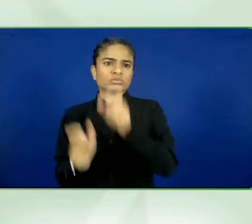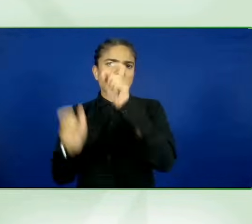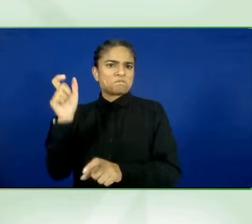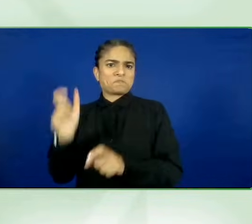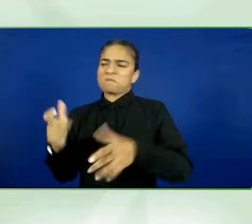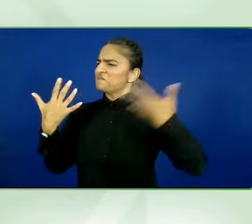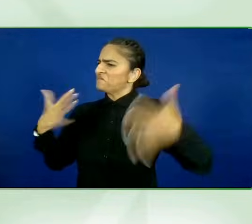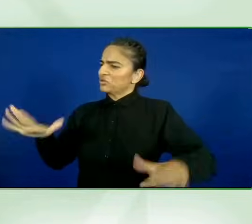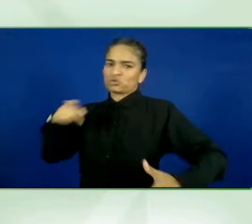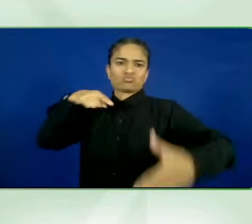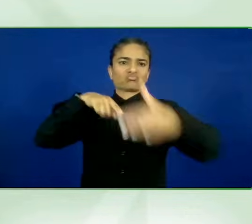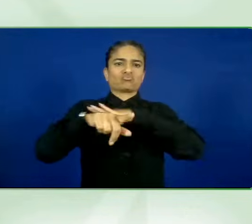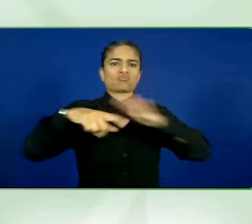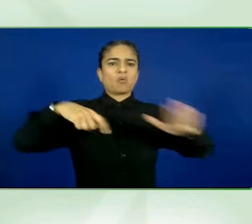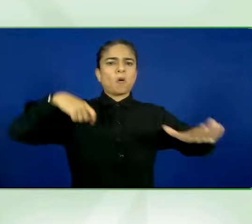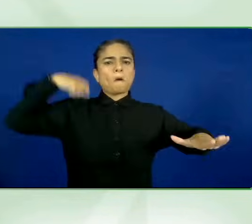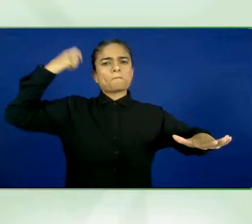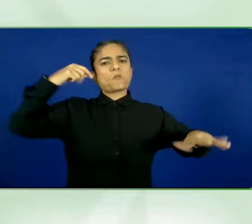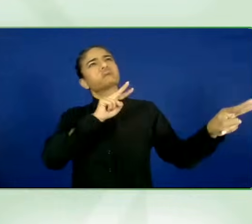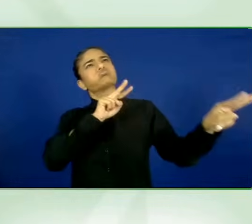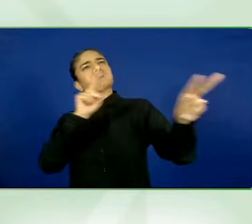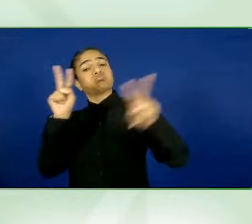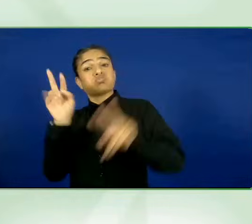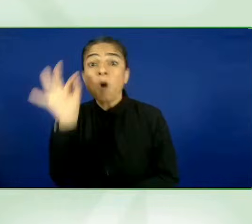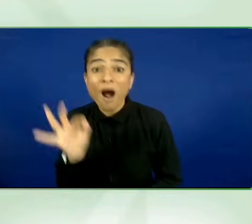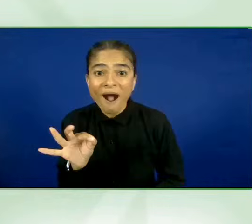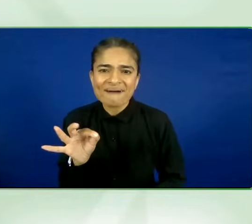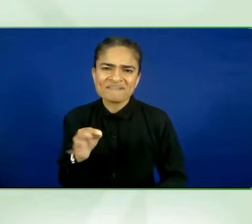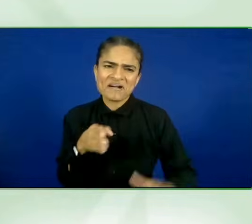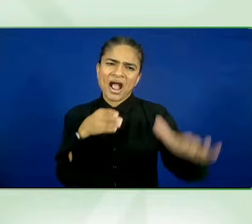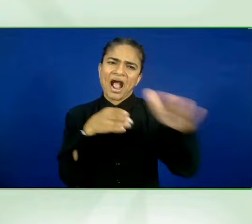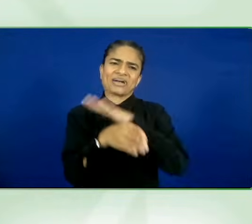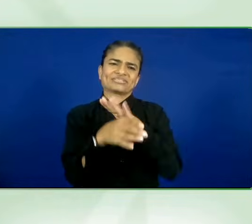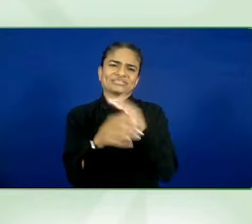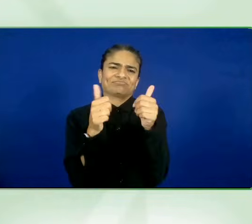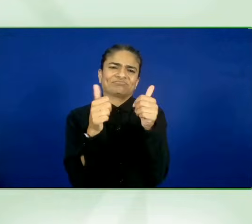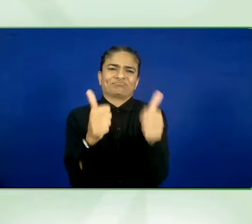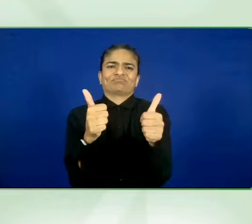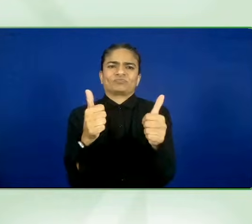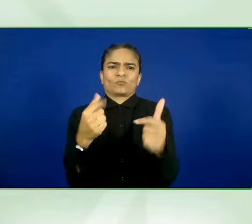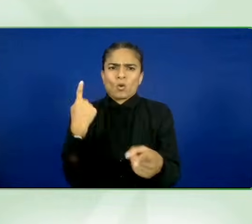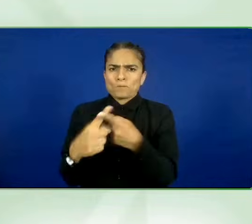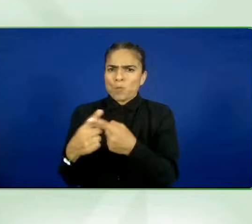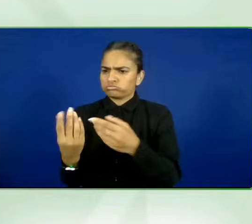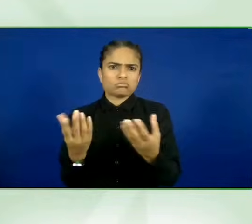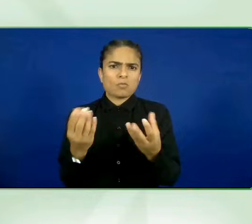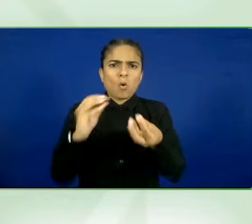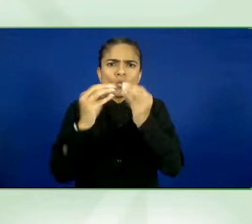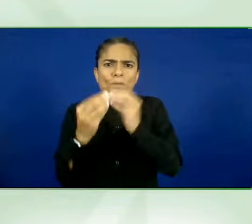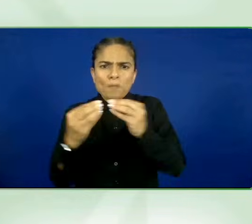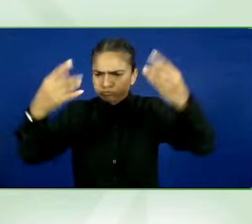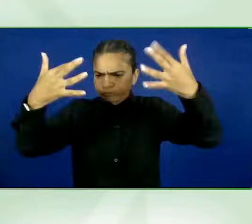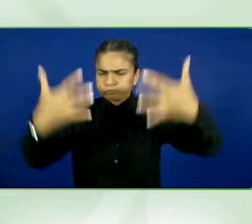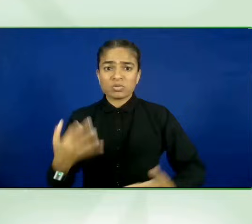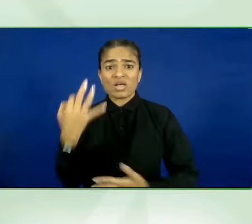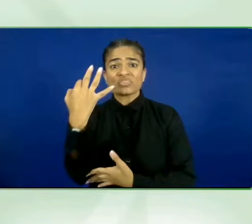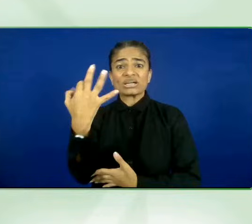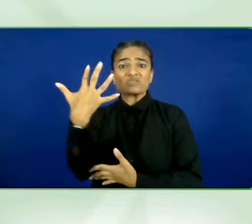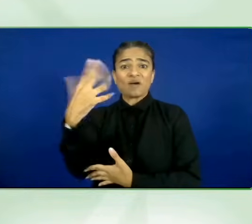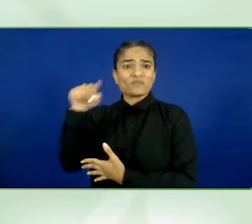Cinema. And on Nobaflix also, we have a good number of about 35,000 users who are enjoying movies on the